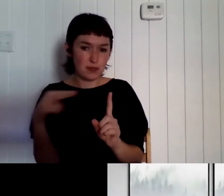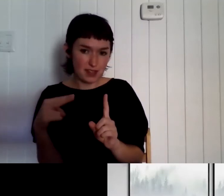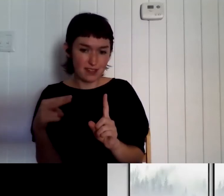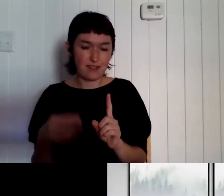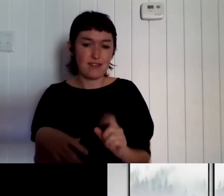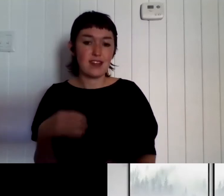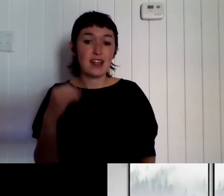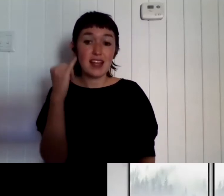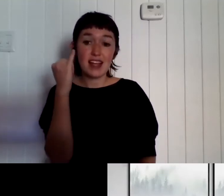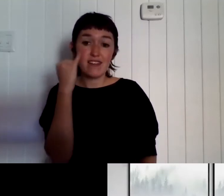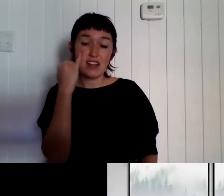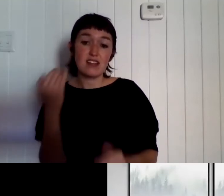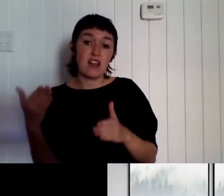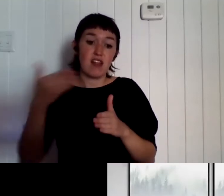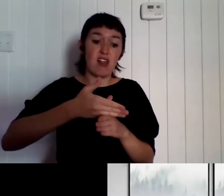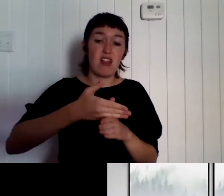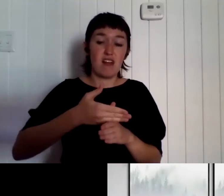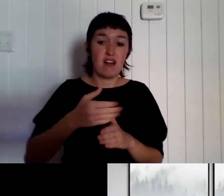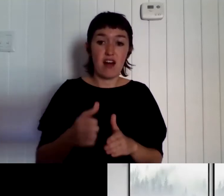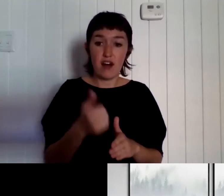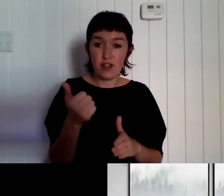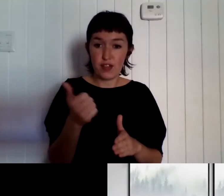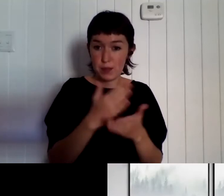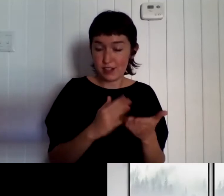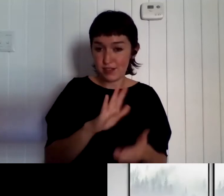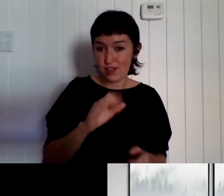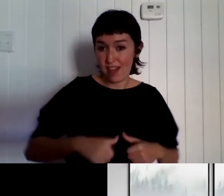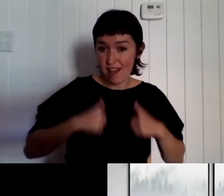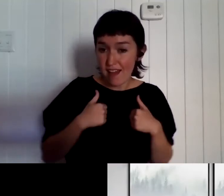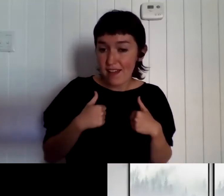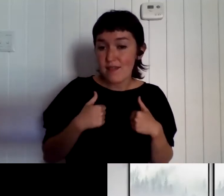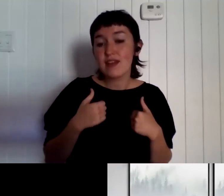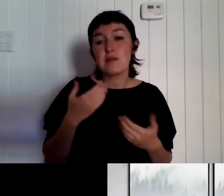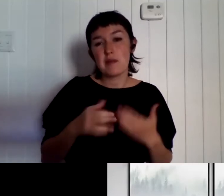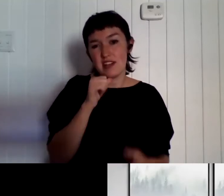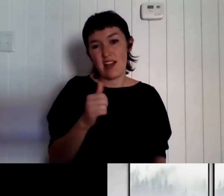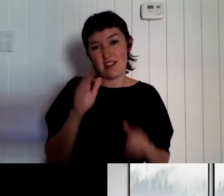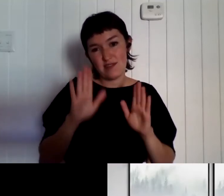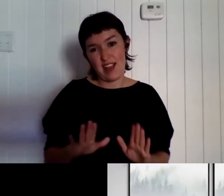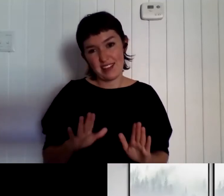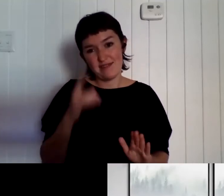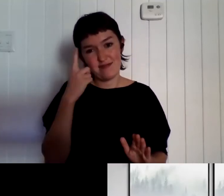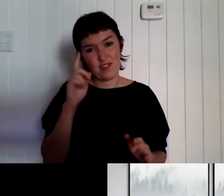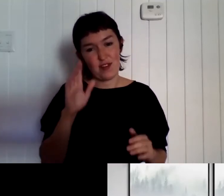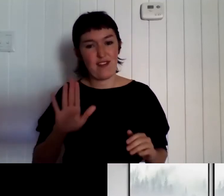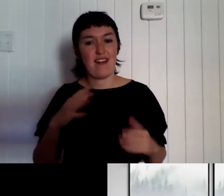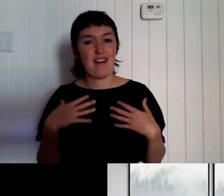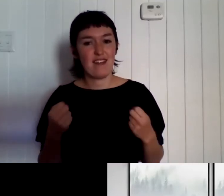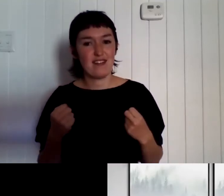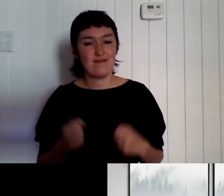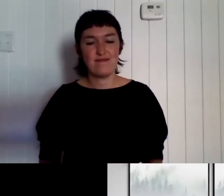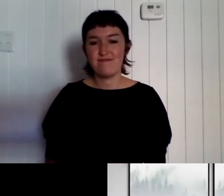aspects of your life that are important to you, probably not great health-wise generally. Solid advice. This